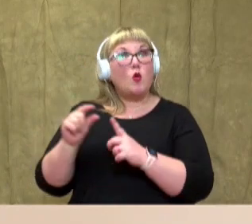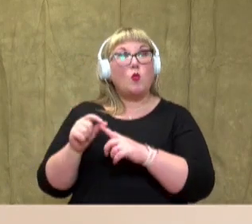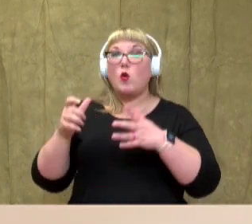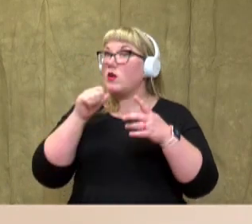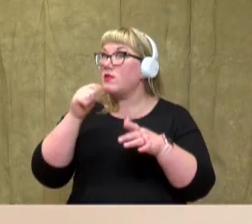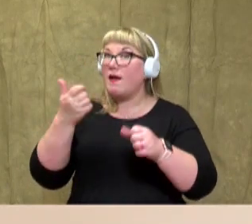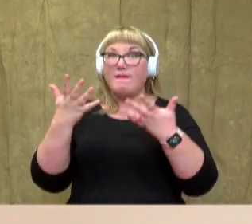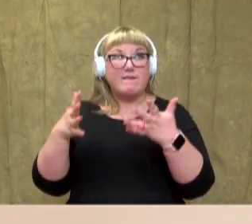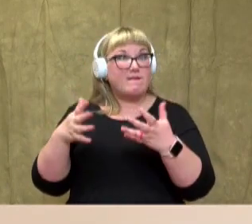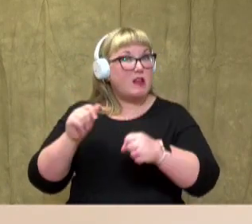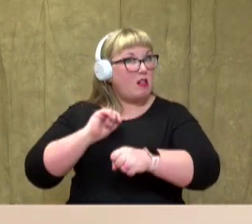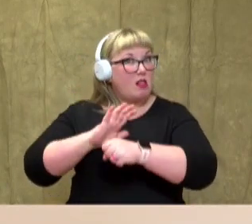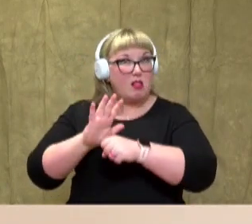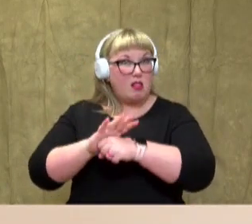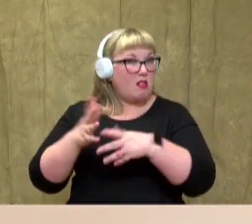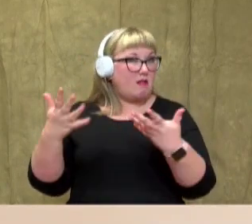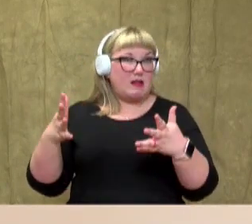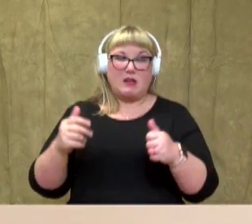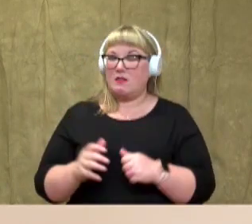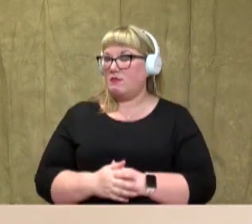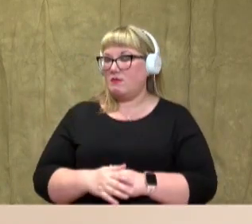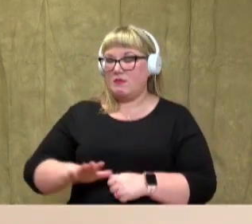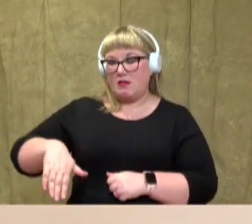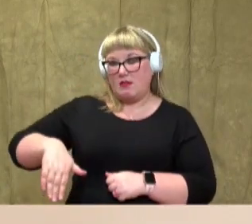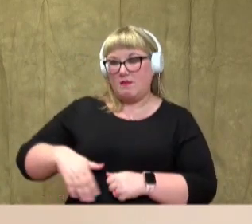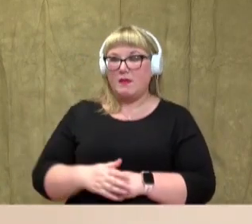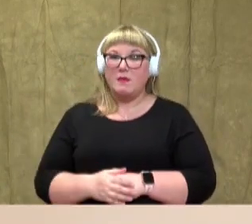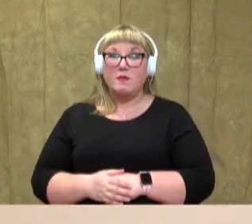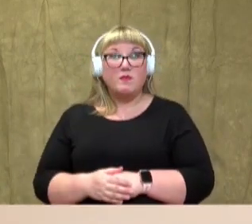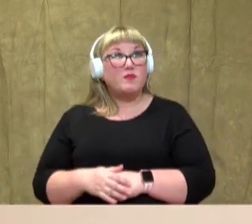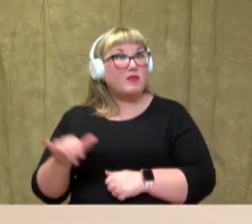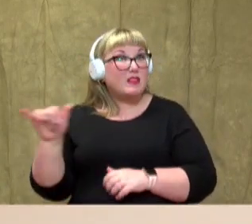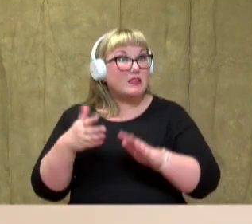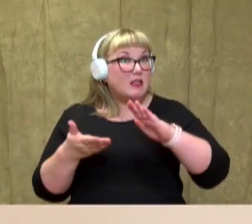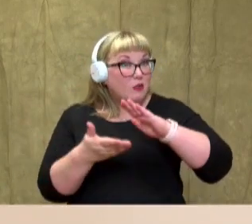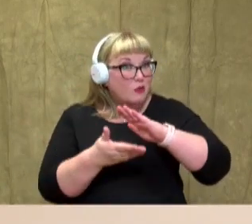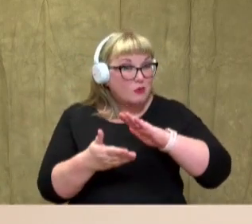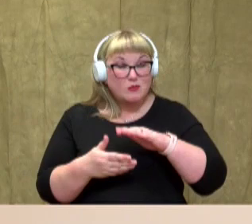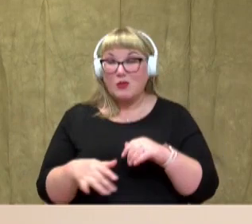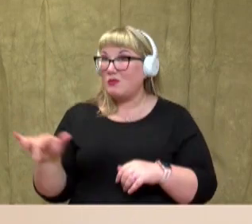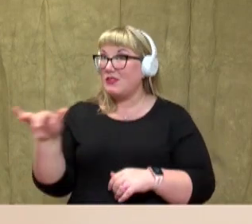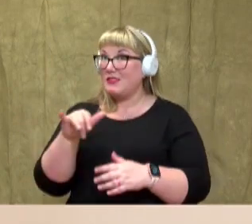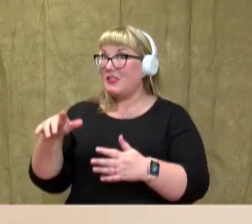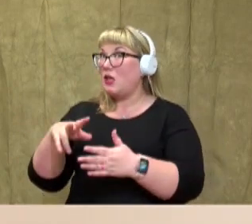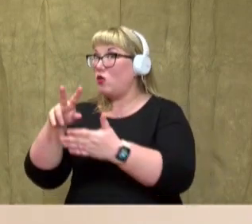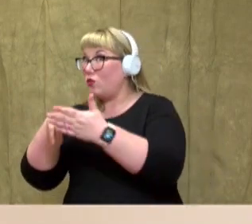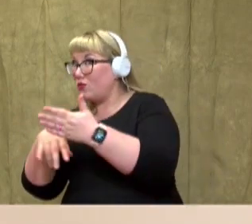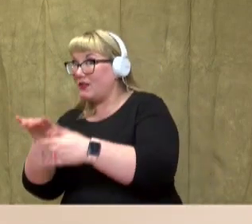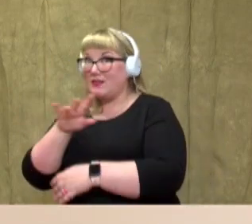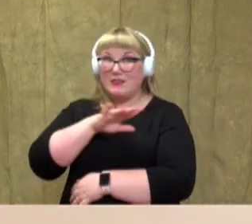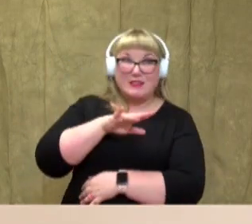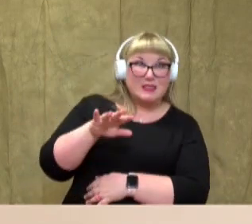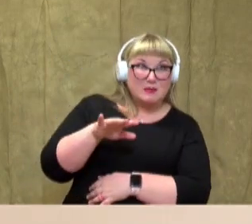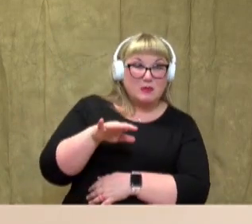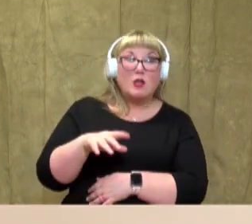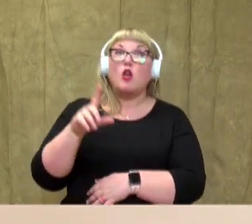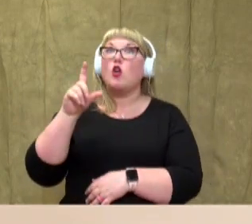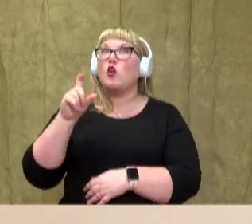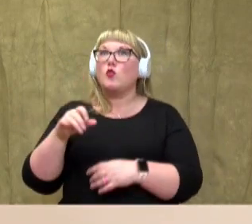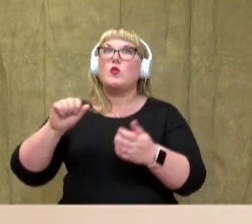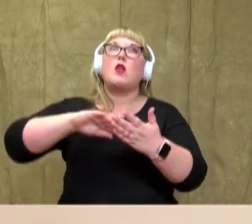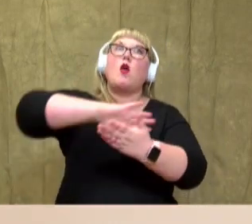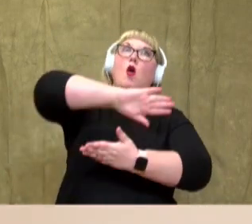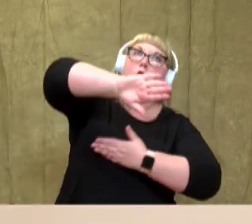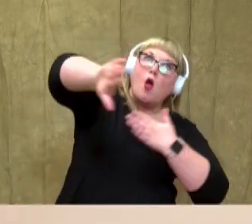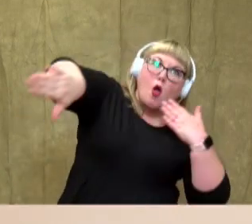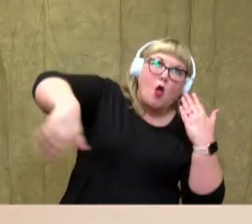yet complete. Remember, just like with baking, and the same thing comes with reading and spelling words, you need all the ingredients to create the